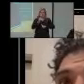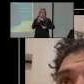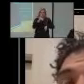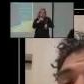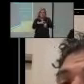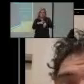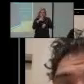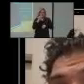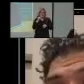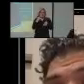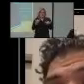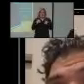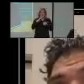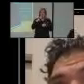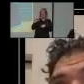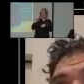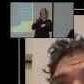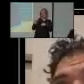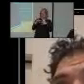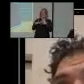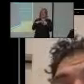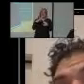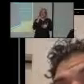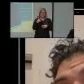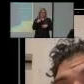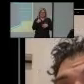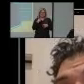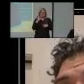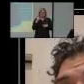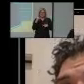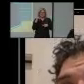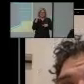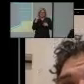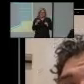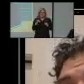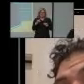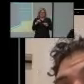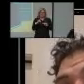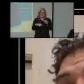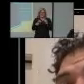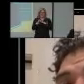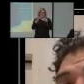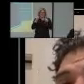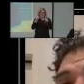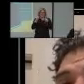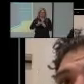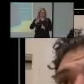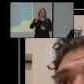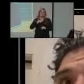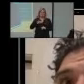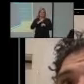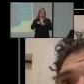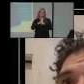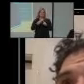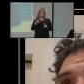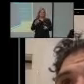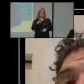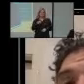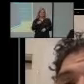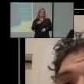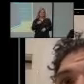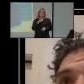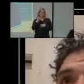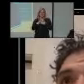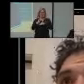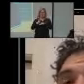in my mid-30s, I can't do that. I feel like that person took that picture from me.